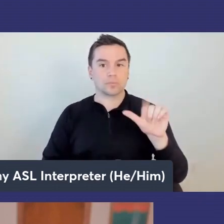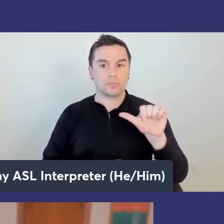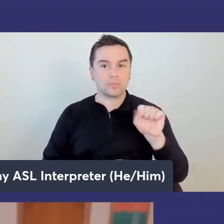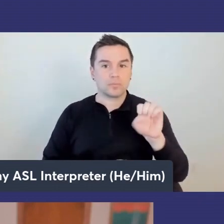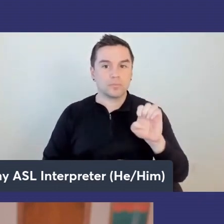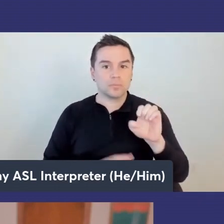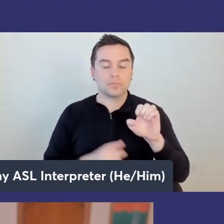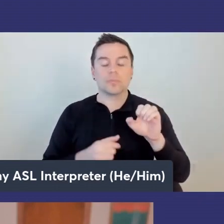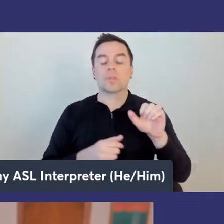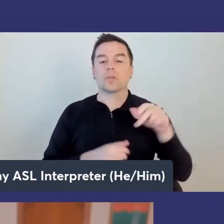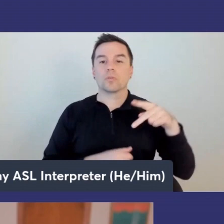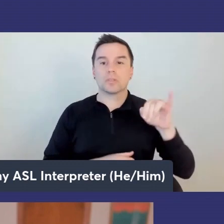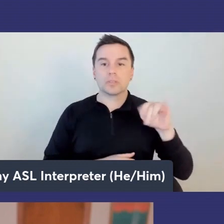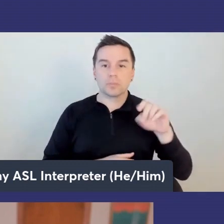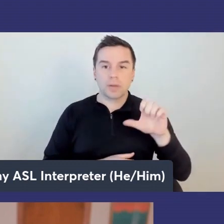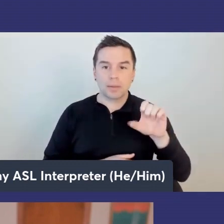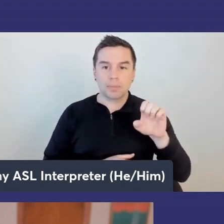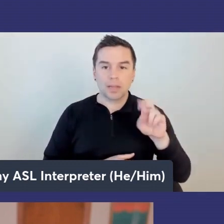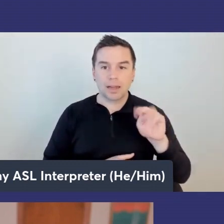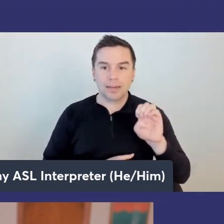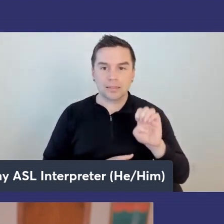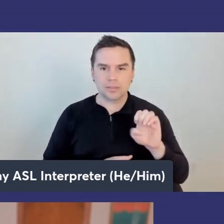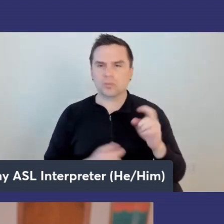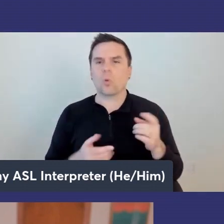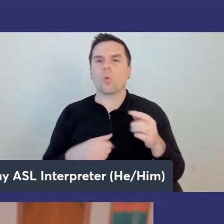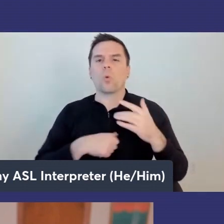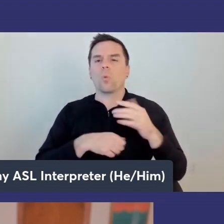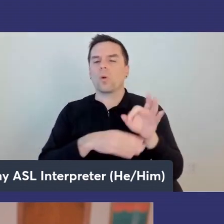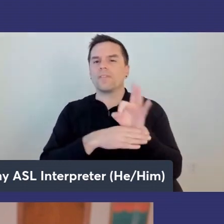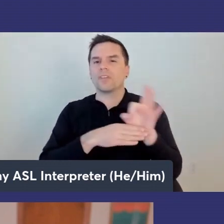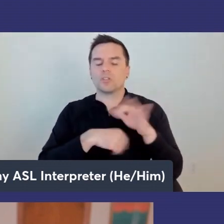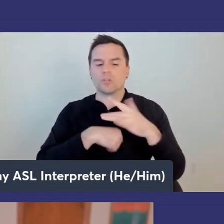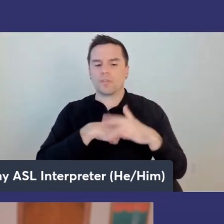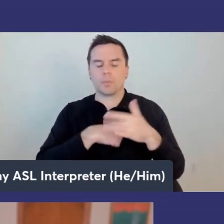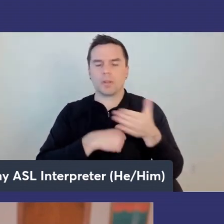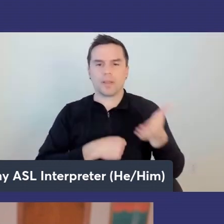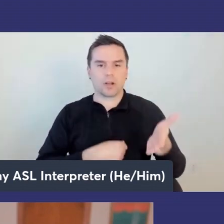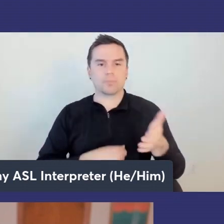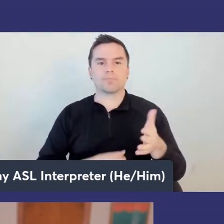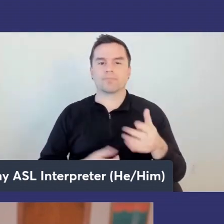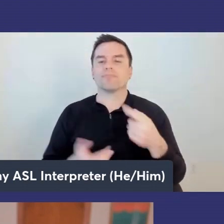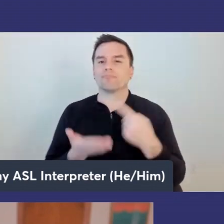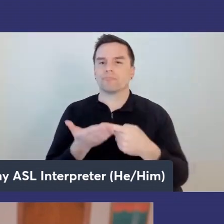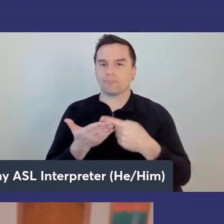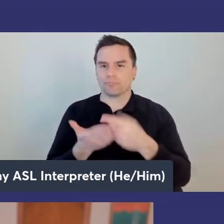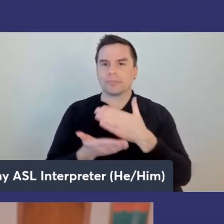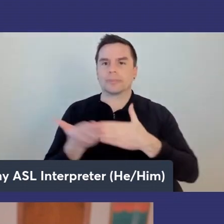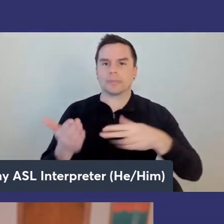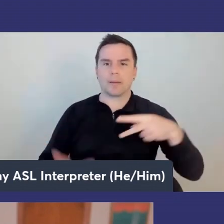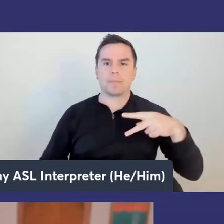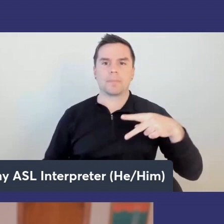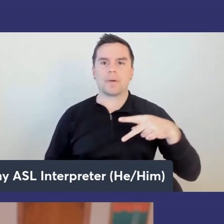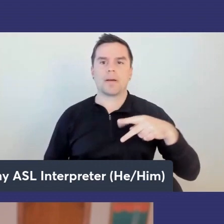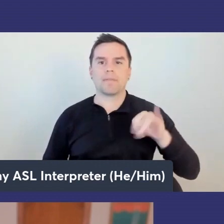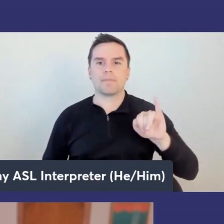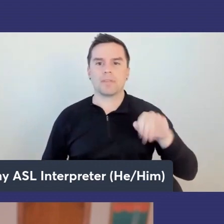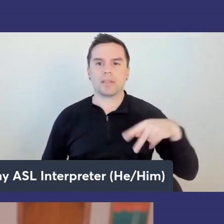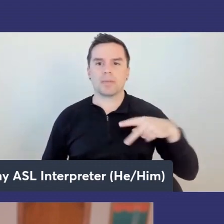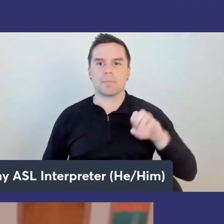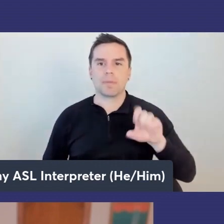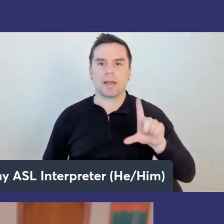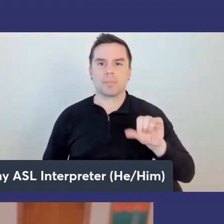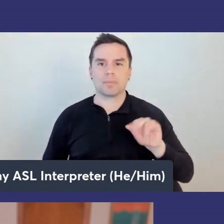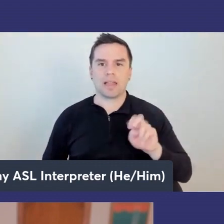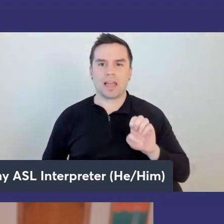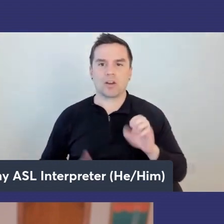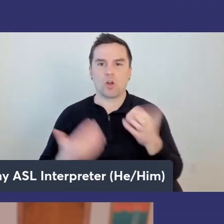there? Yeah, sure. So I hit up a little bit on the pipelines, but let me hit on a few more. So if you go get started on